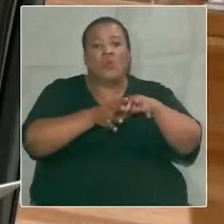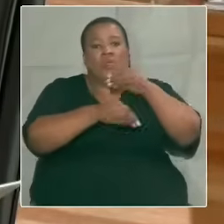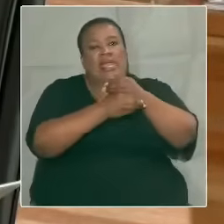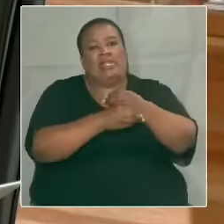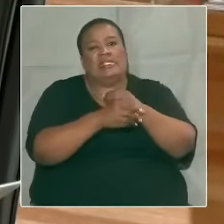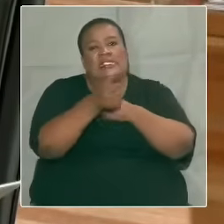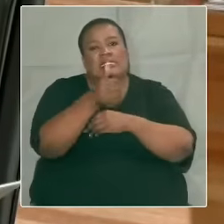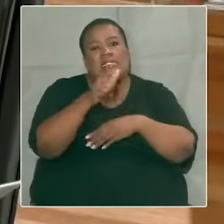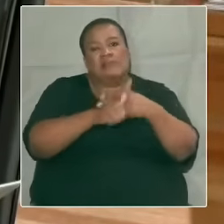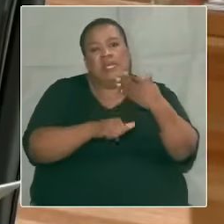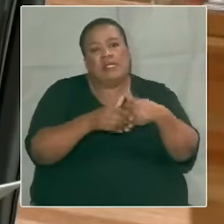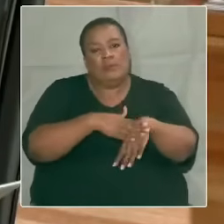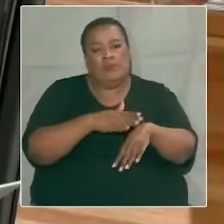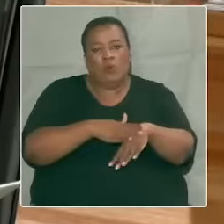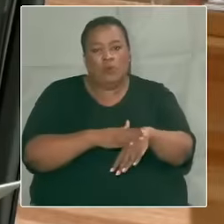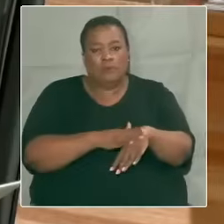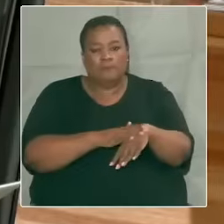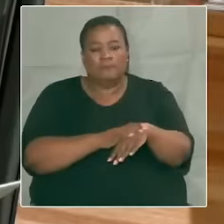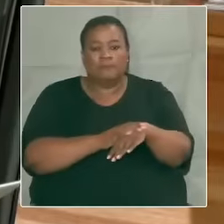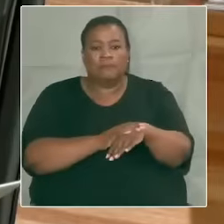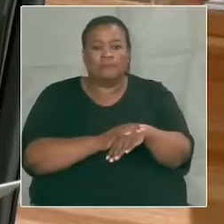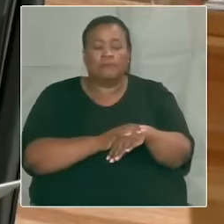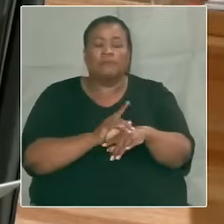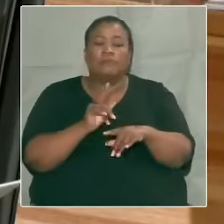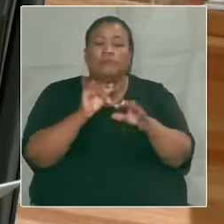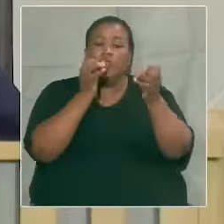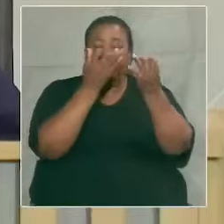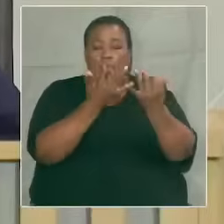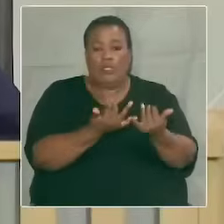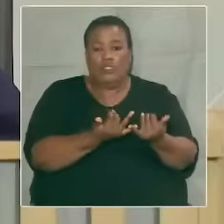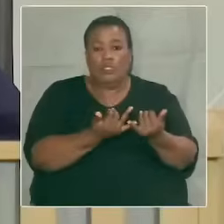and budget has to be allocated.